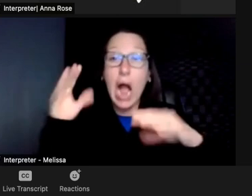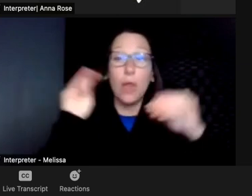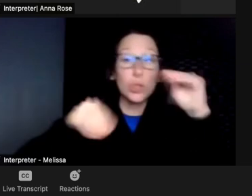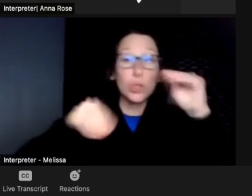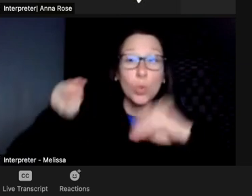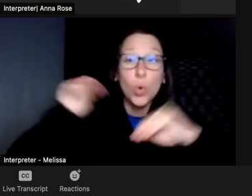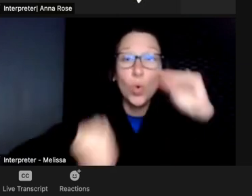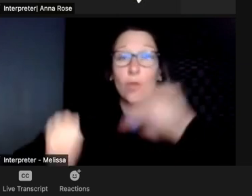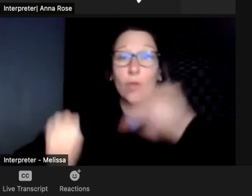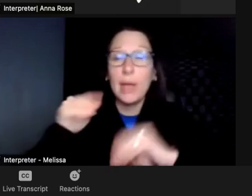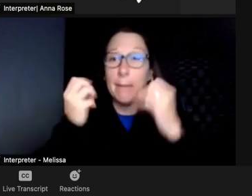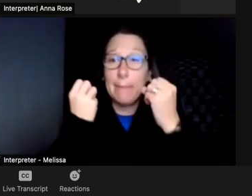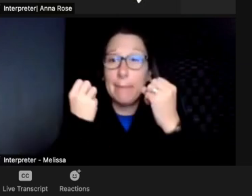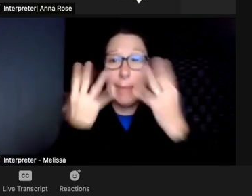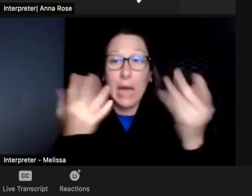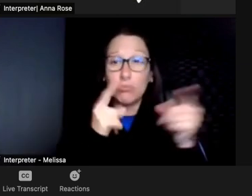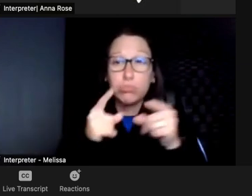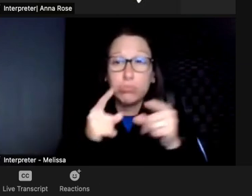on, right?